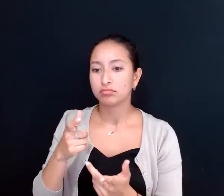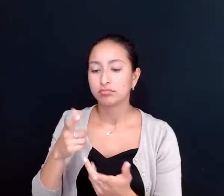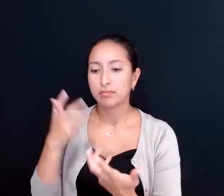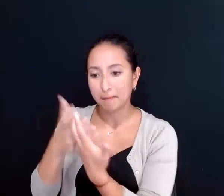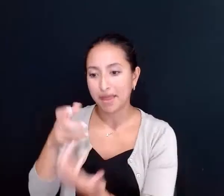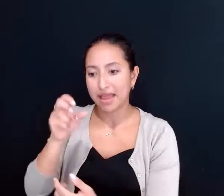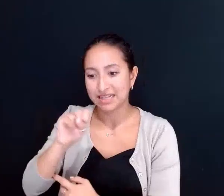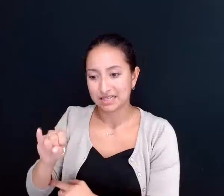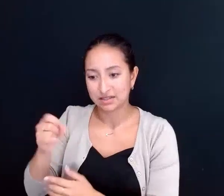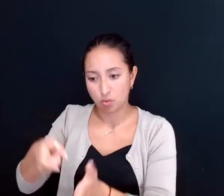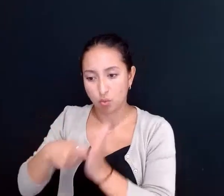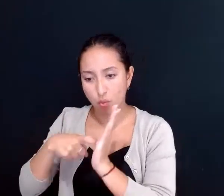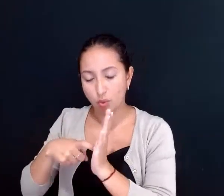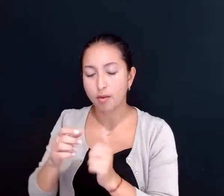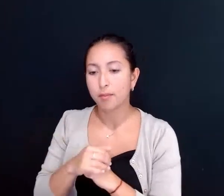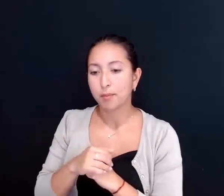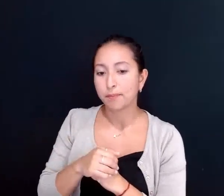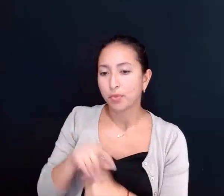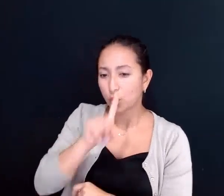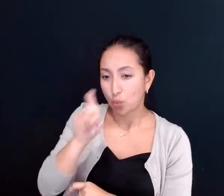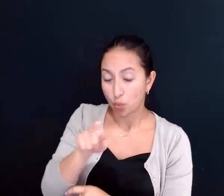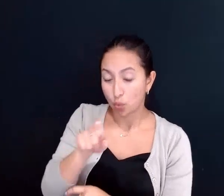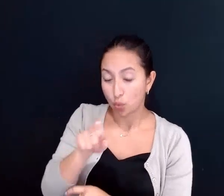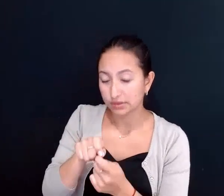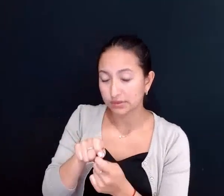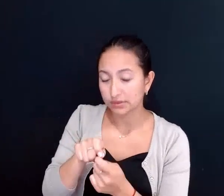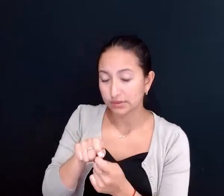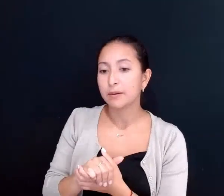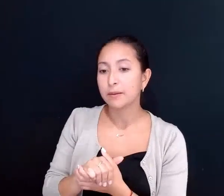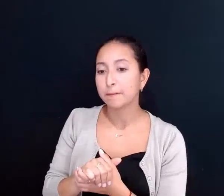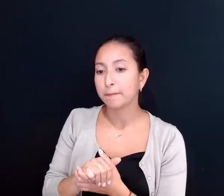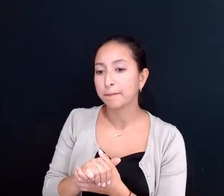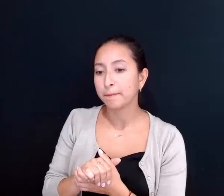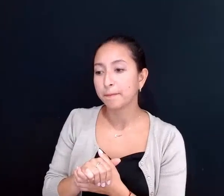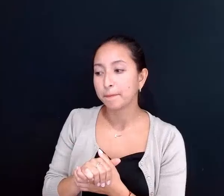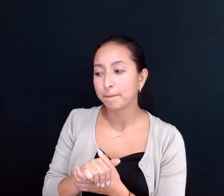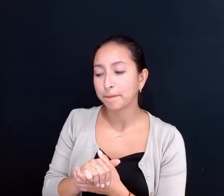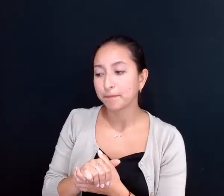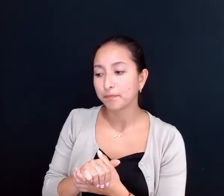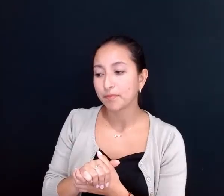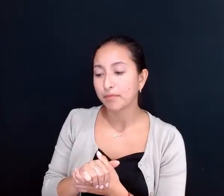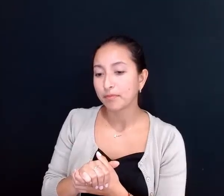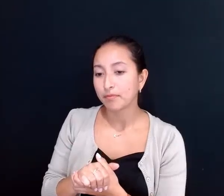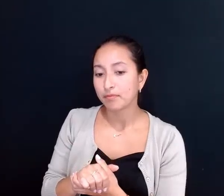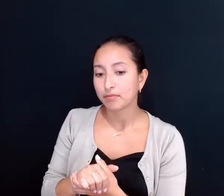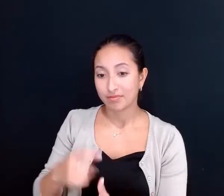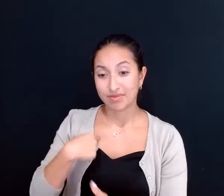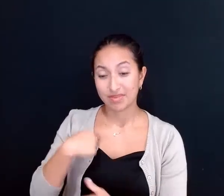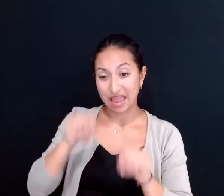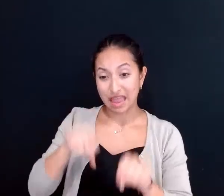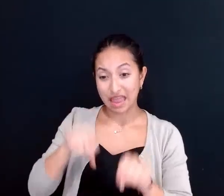the question specifically is, can I have an ABLE account and not worry